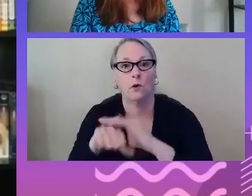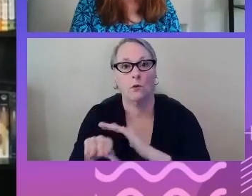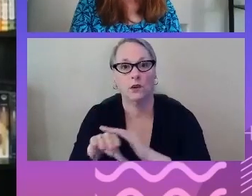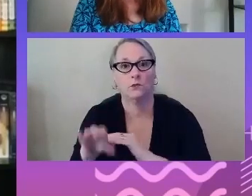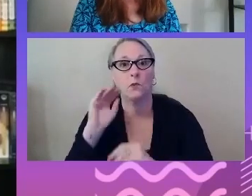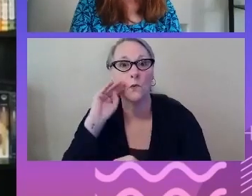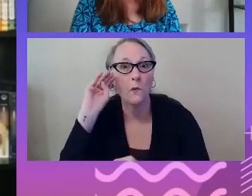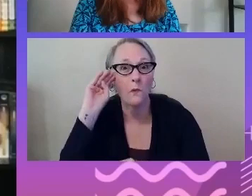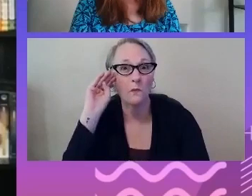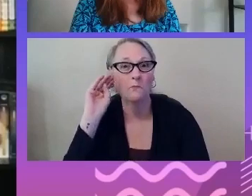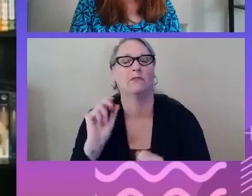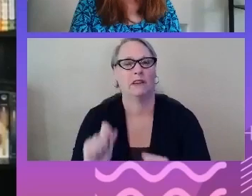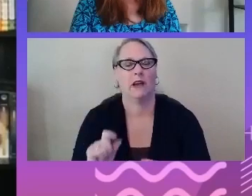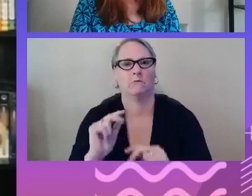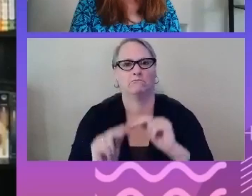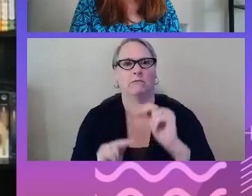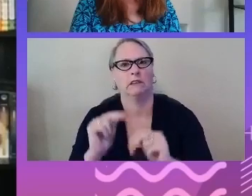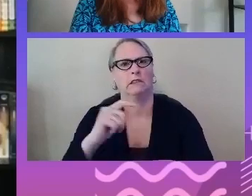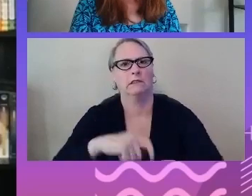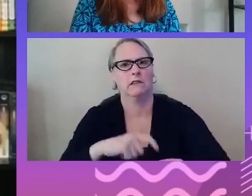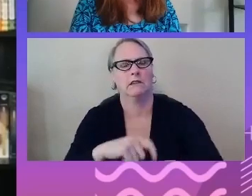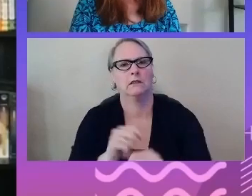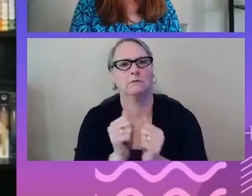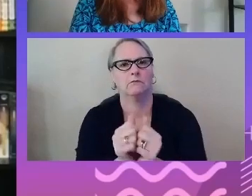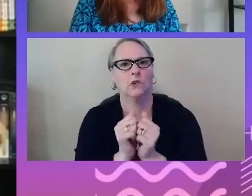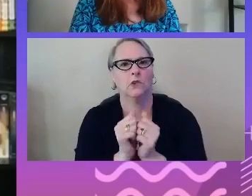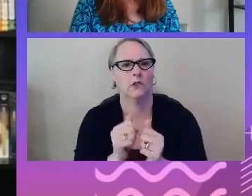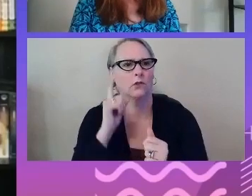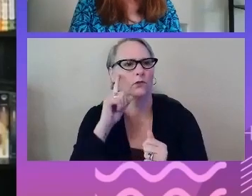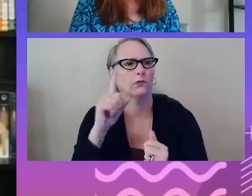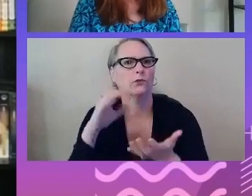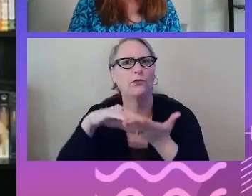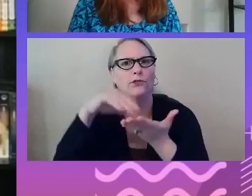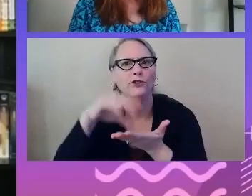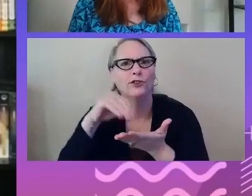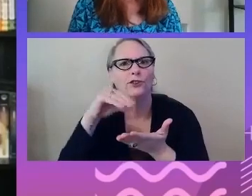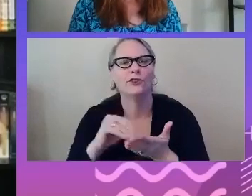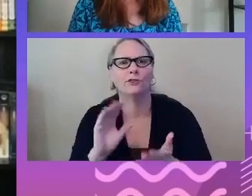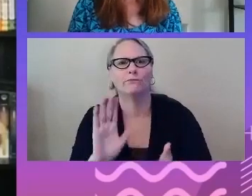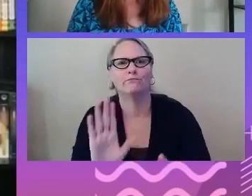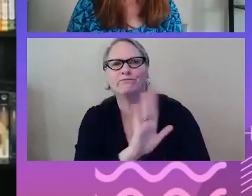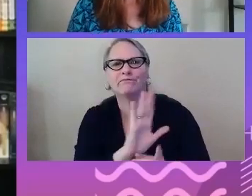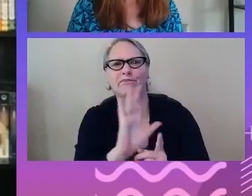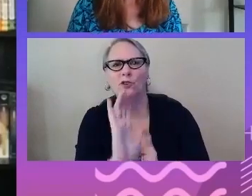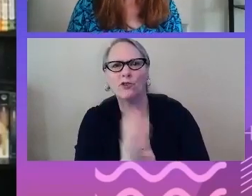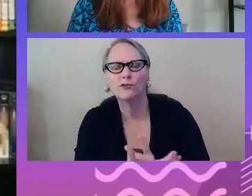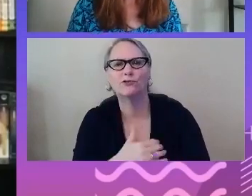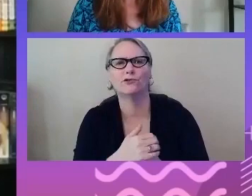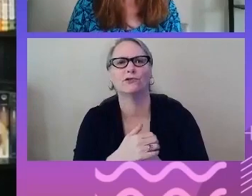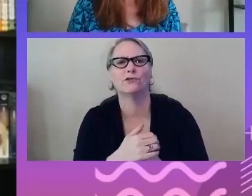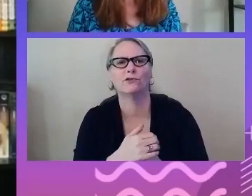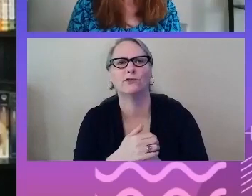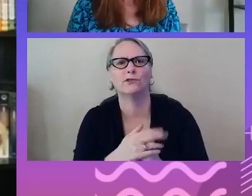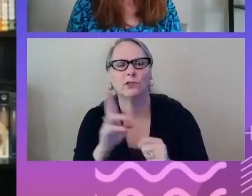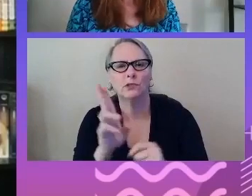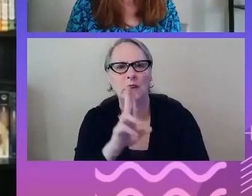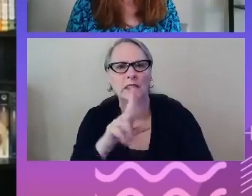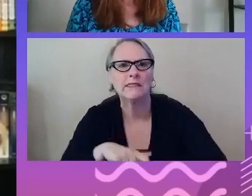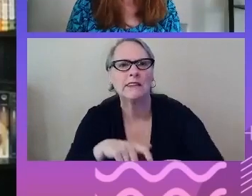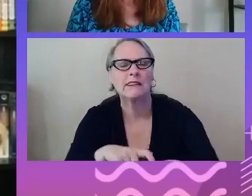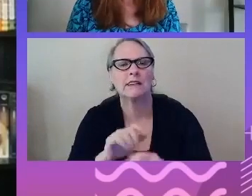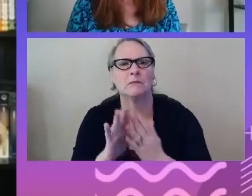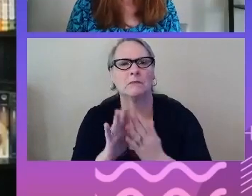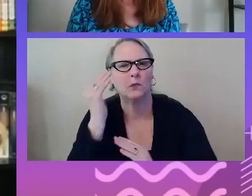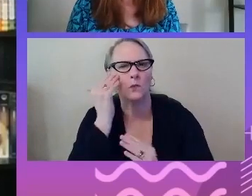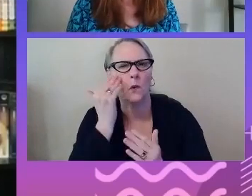time together to really like learn about their culture, spend that time to get to know them. And that's really going to help. And like